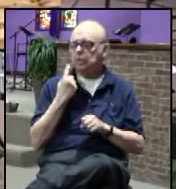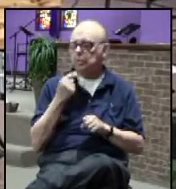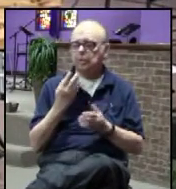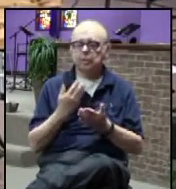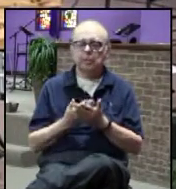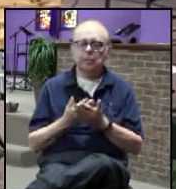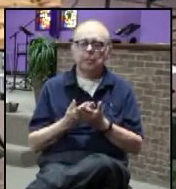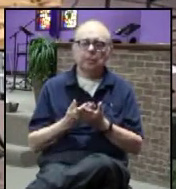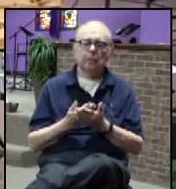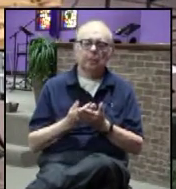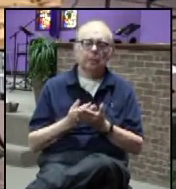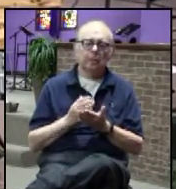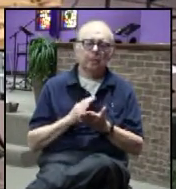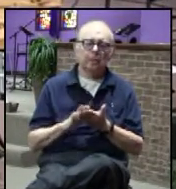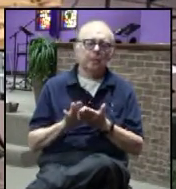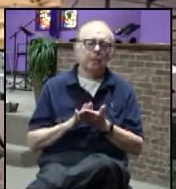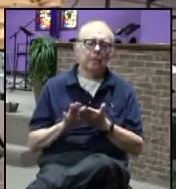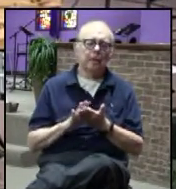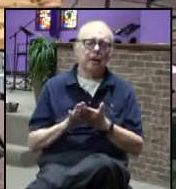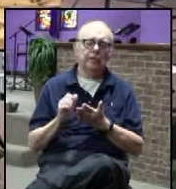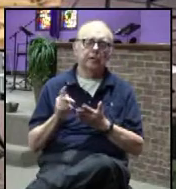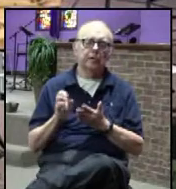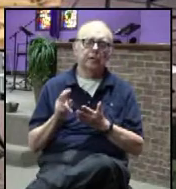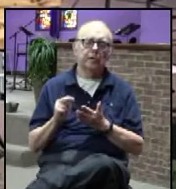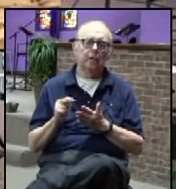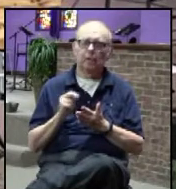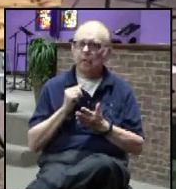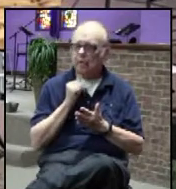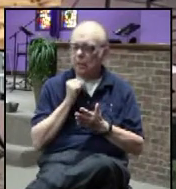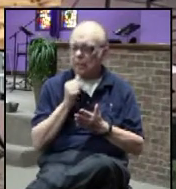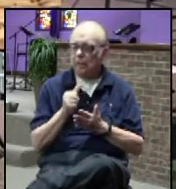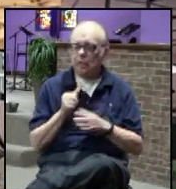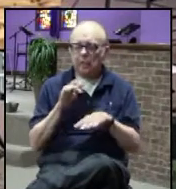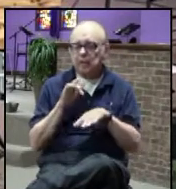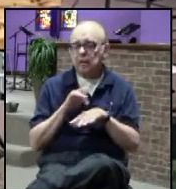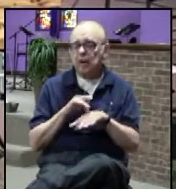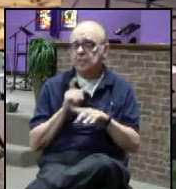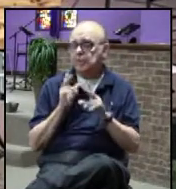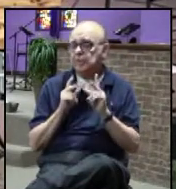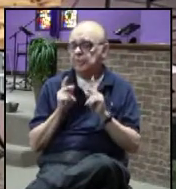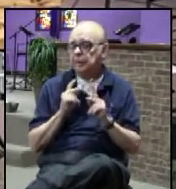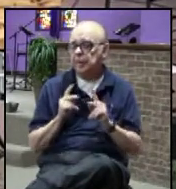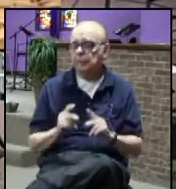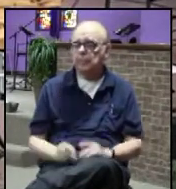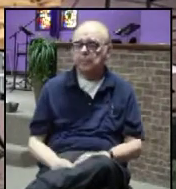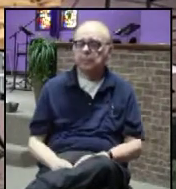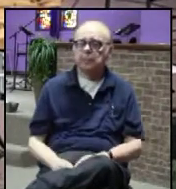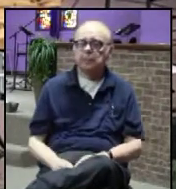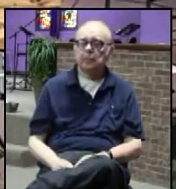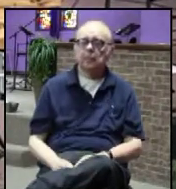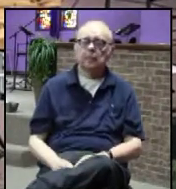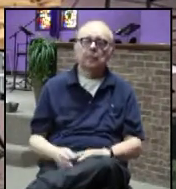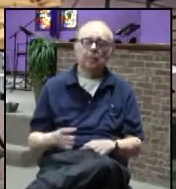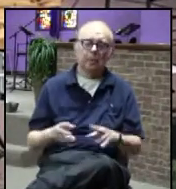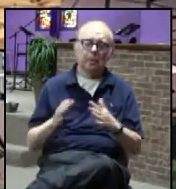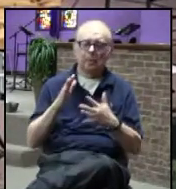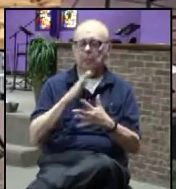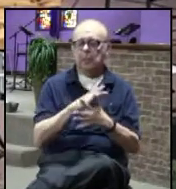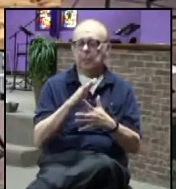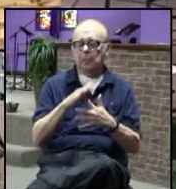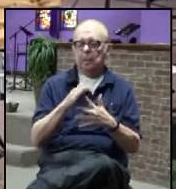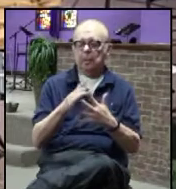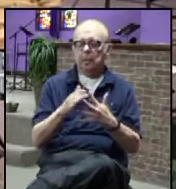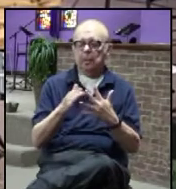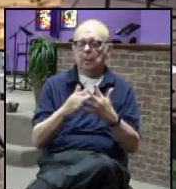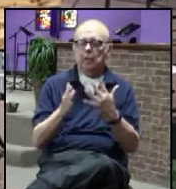It can be a nicely manicured lawn, but it's not reaching people. The priority needs to understand,